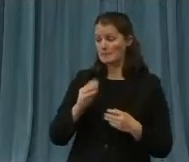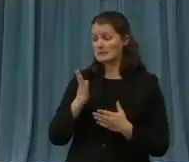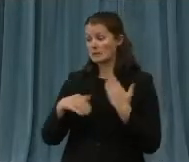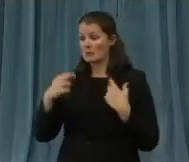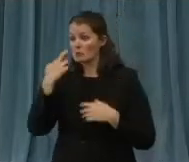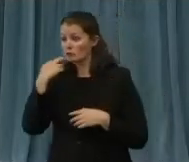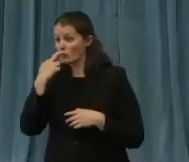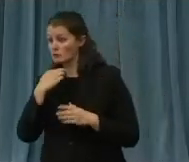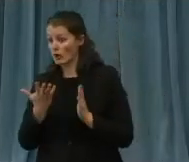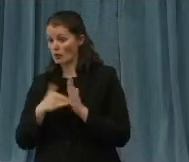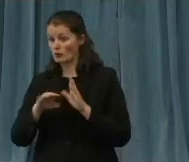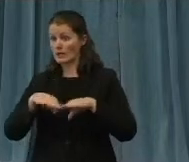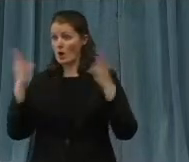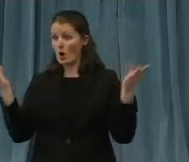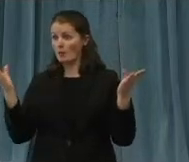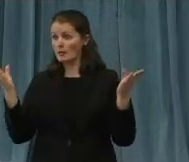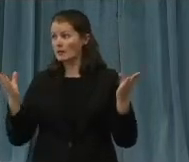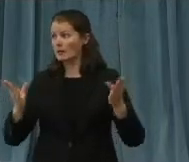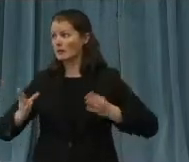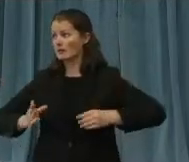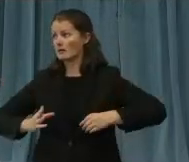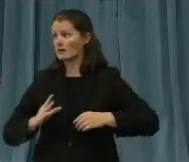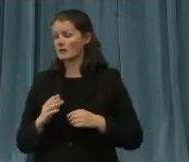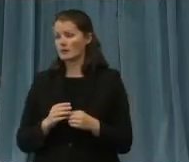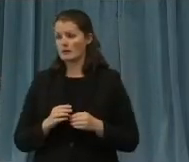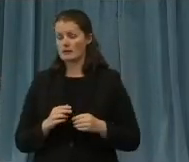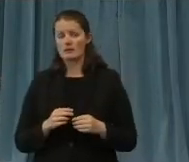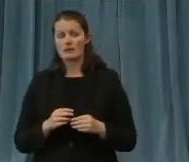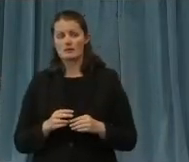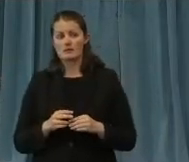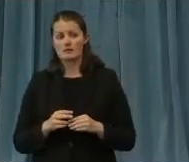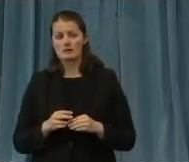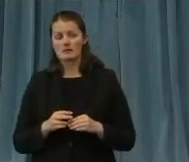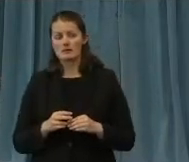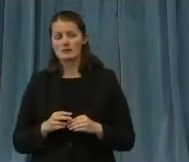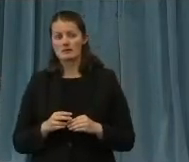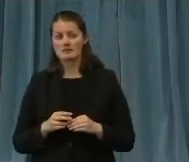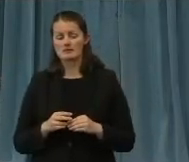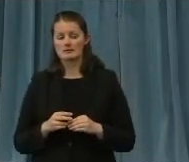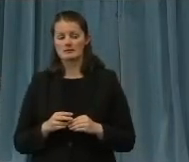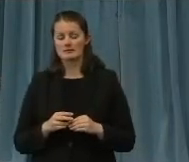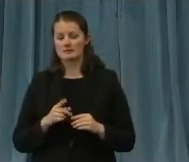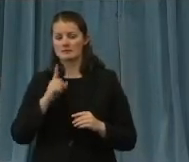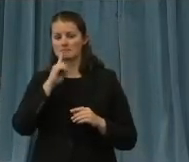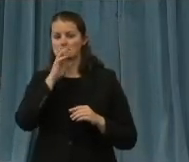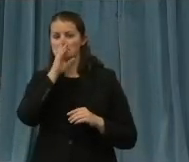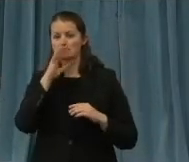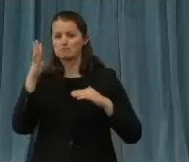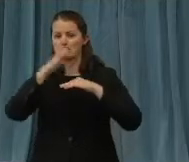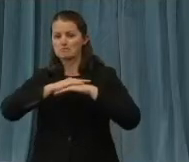about 6-foot separation? Hi, Governor. Sorry, I'm on a bit of a delay, but